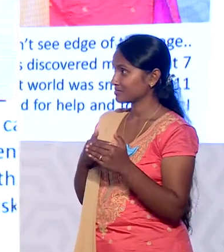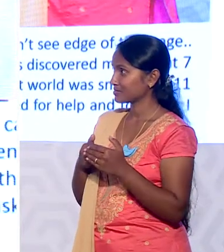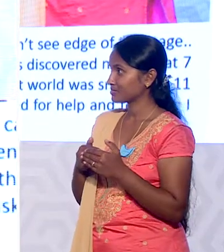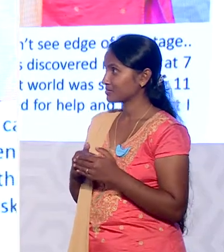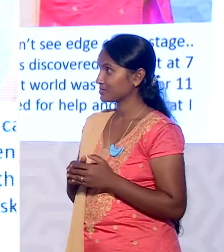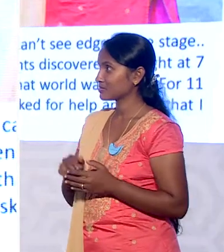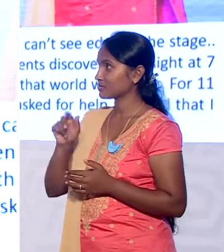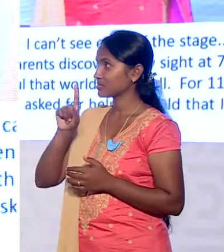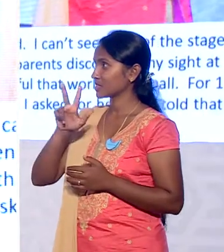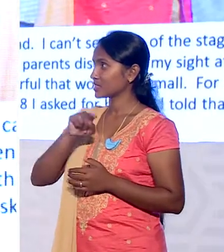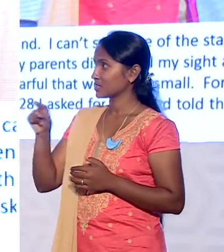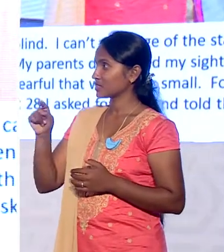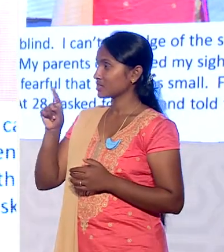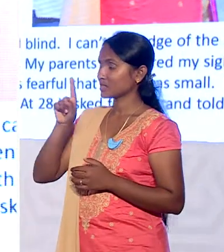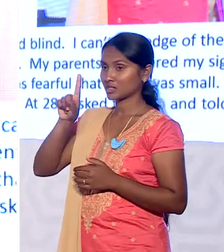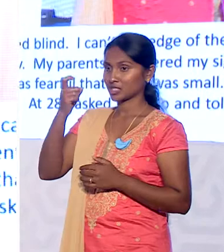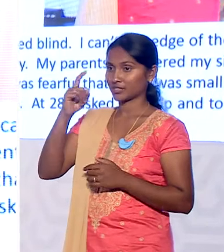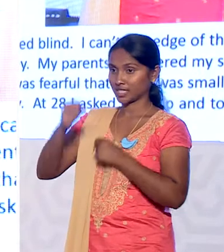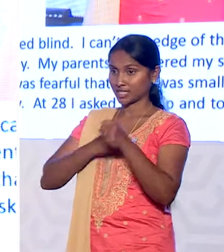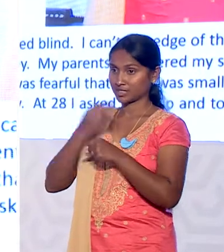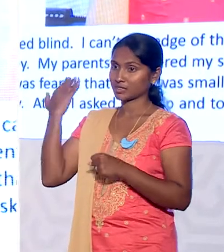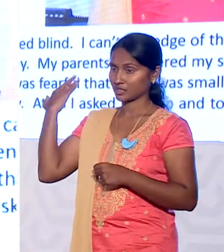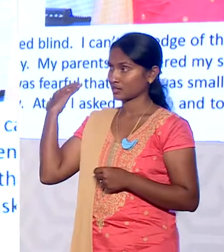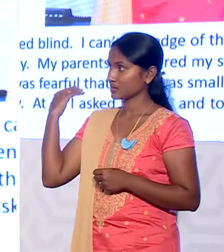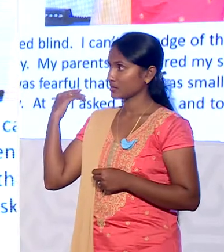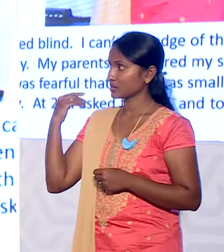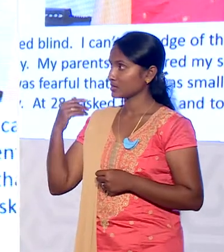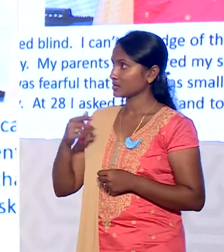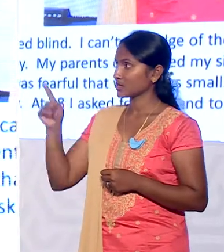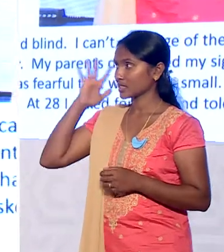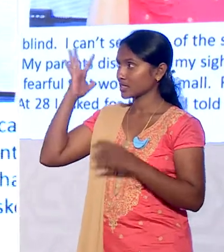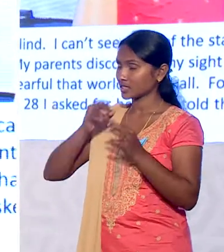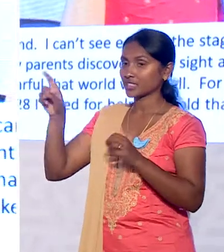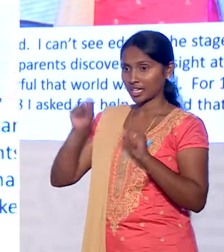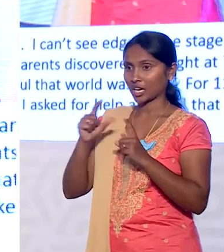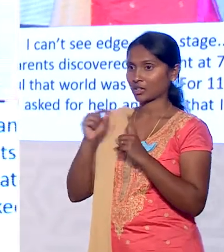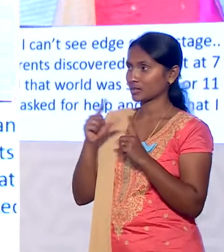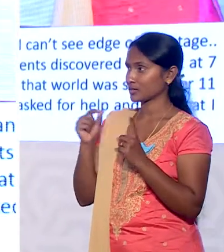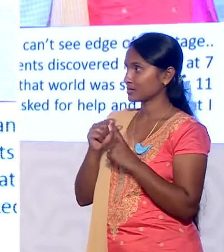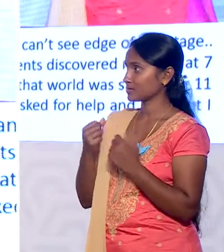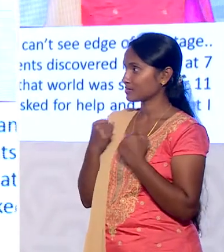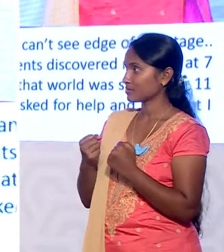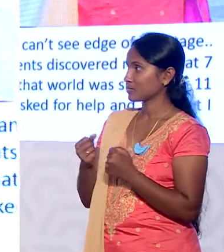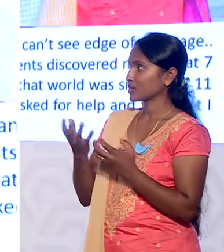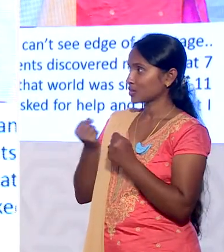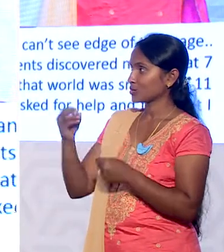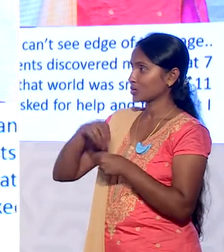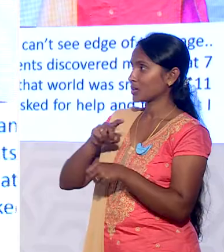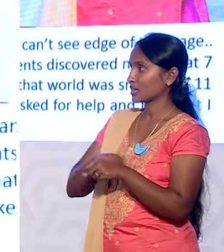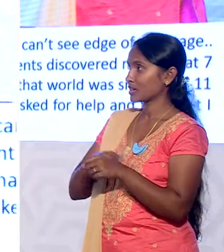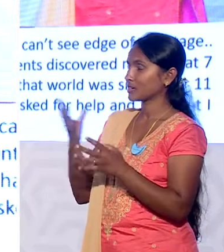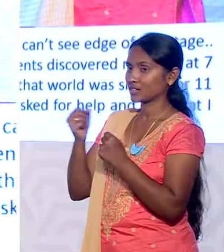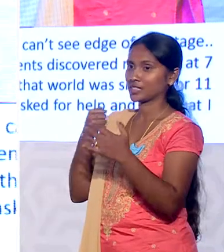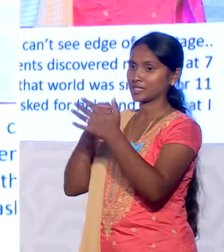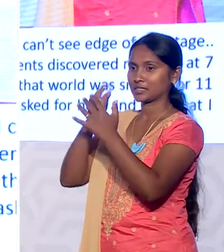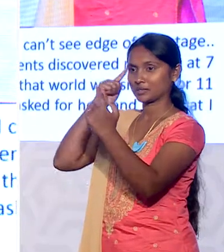it's nearly 18 years ago now, or 17 years ago, that I decided I would take time off and fulfill that childhood